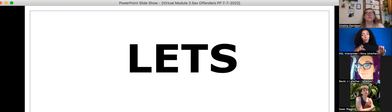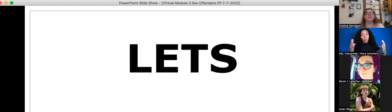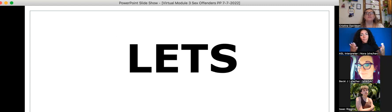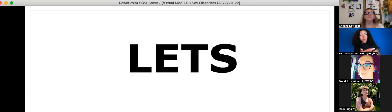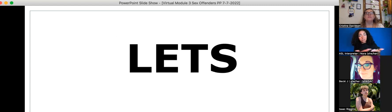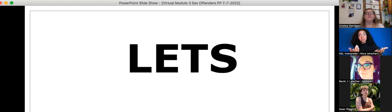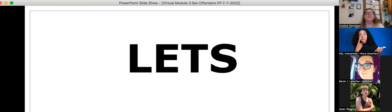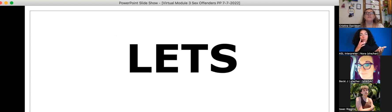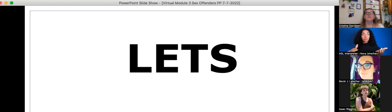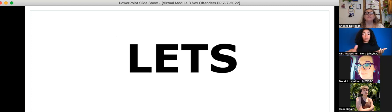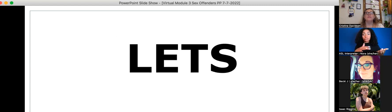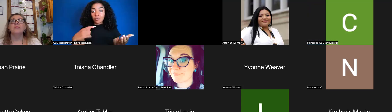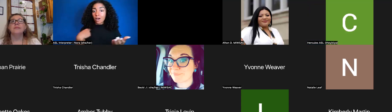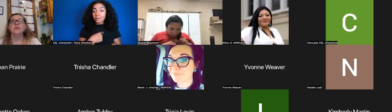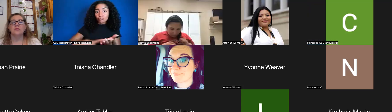talk it out.